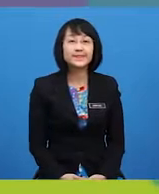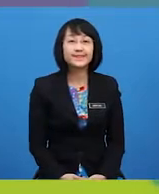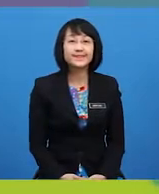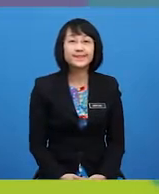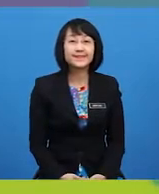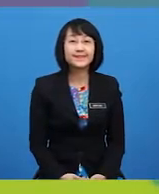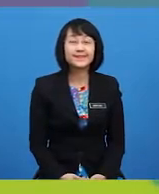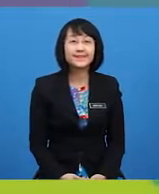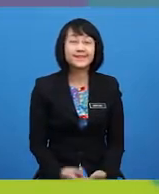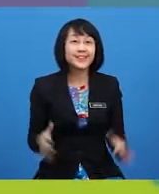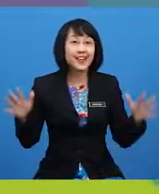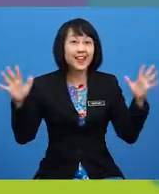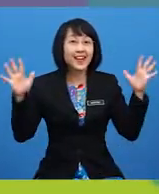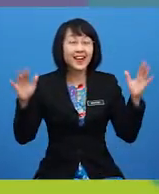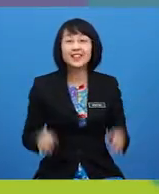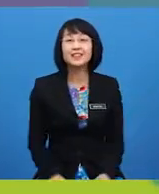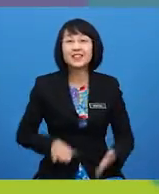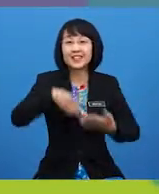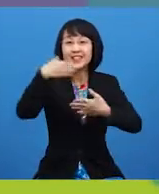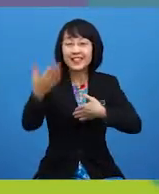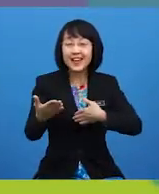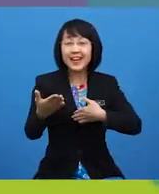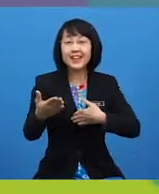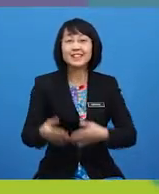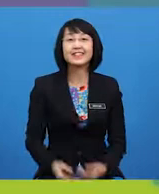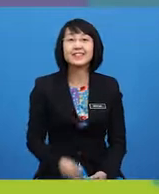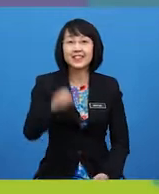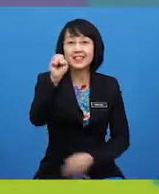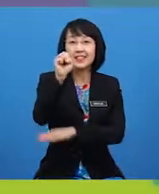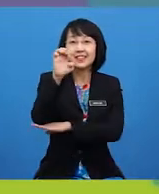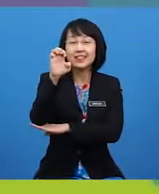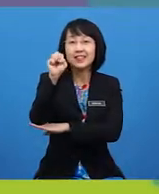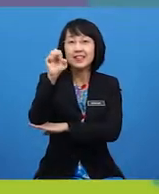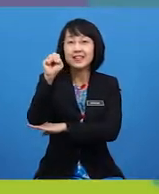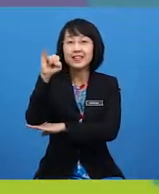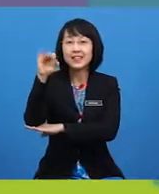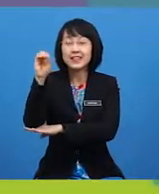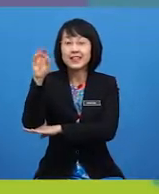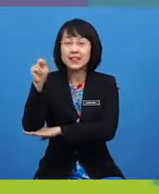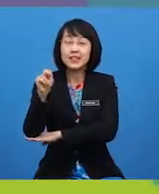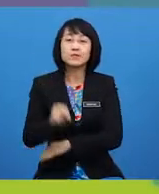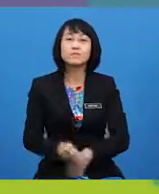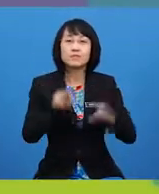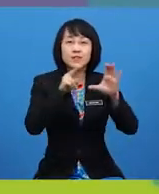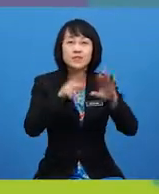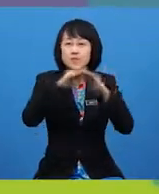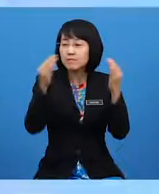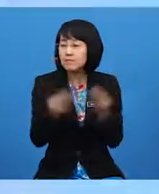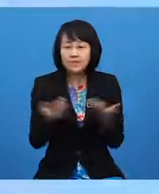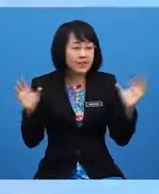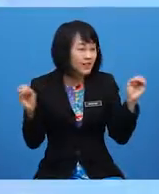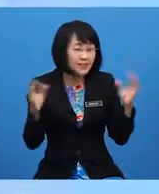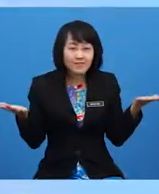my chairs and my box is gone! Alright, now in this session, you'll be given a sentence and a